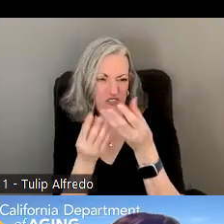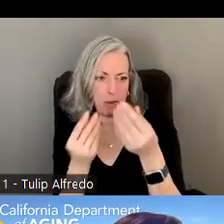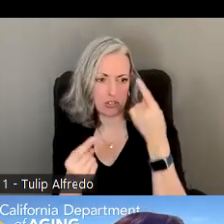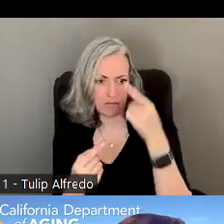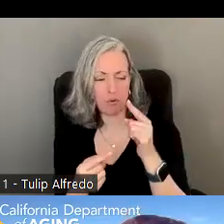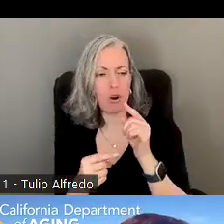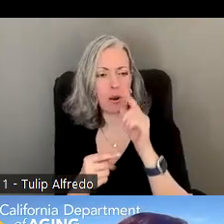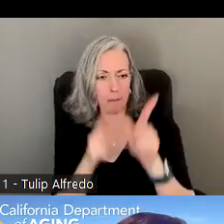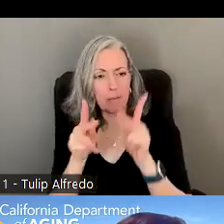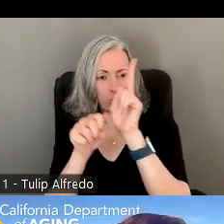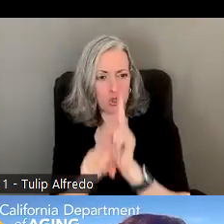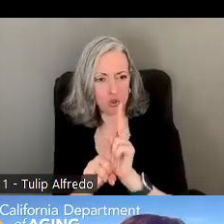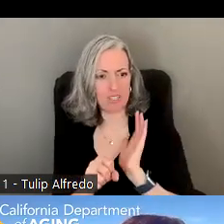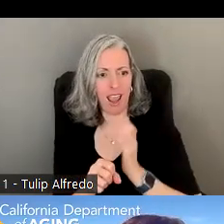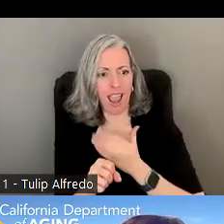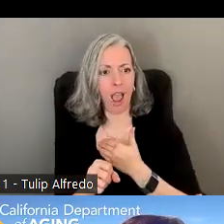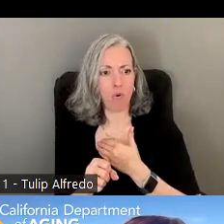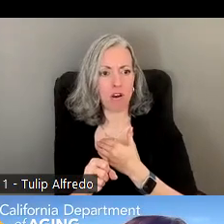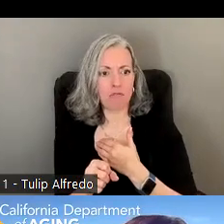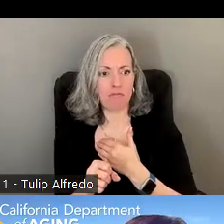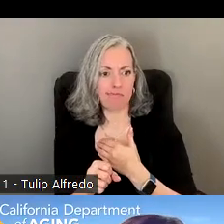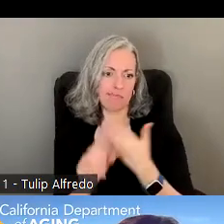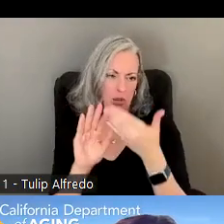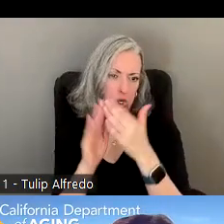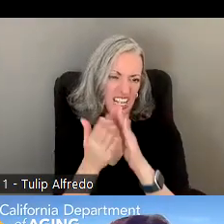users. Next slide, please.